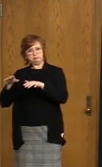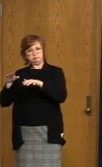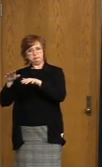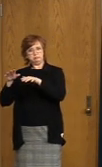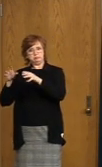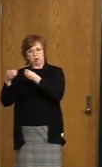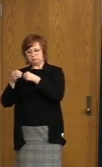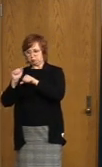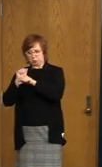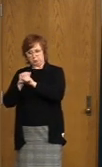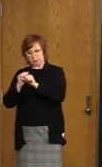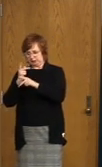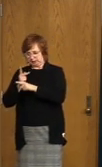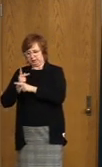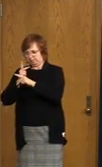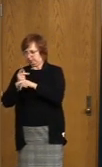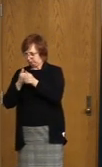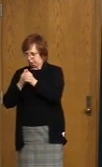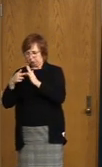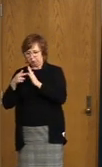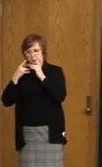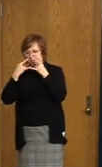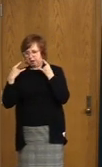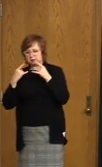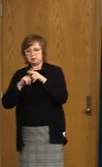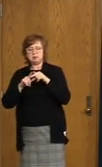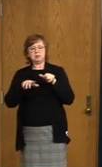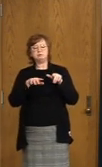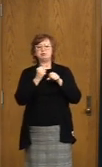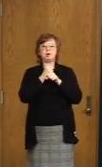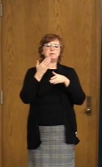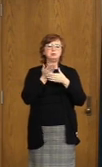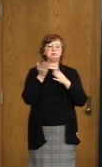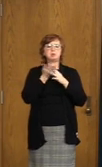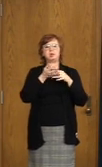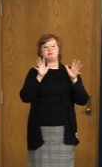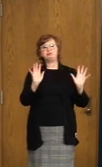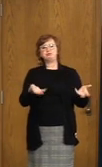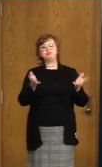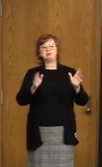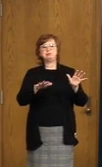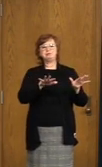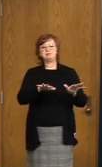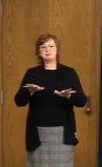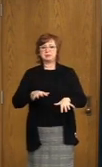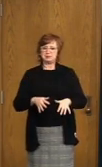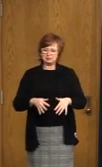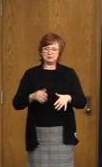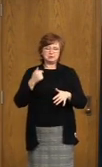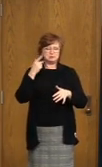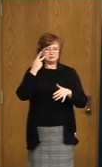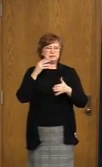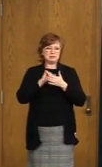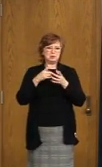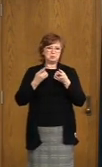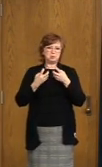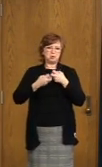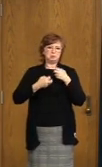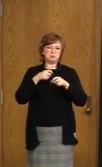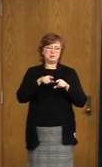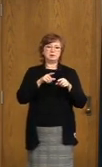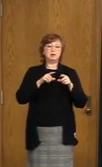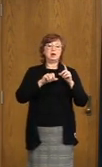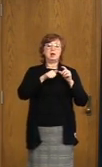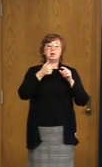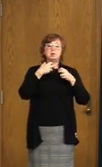other workplaces. And I think that's how outbreaks happen and snowball. We've seen that in Saskatoon. We've seen that in the north. Secondly,